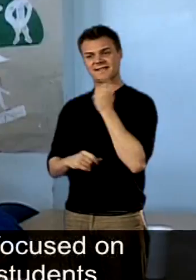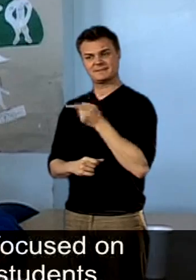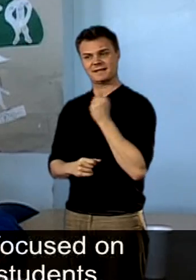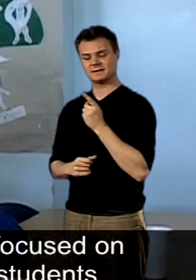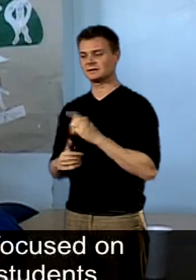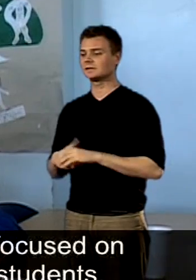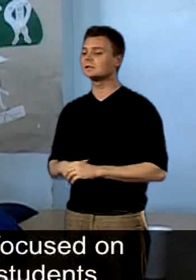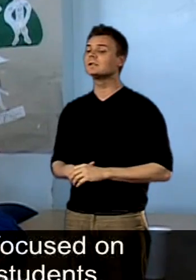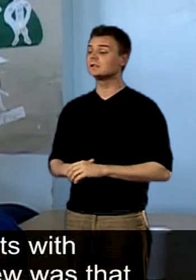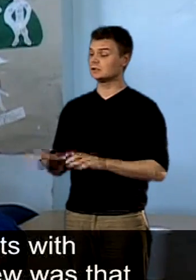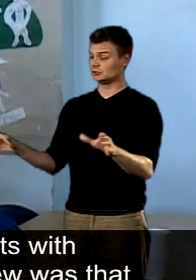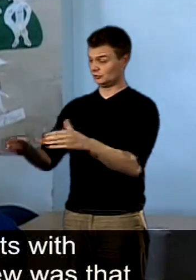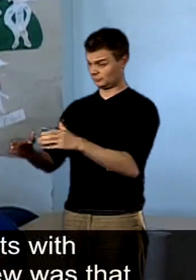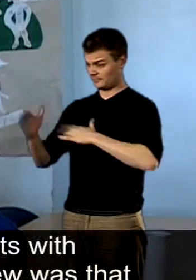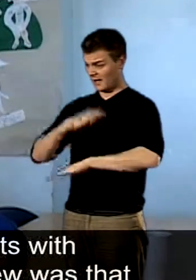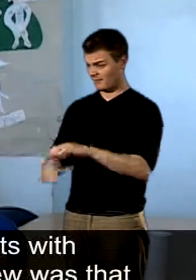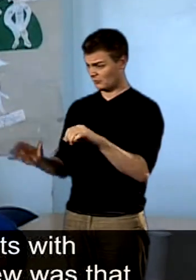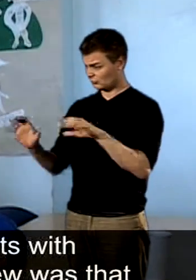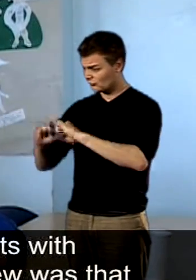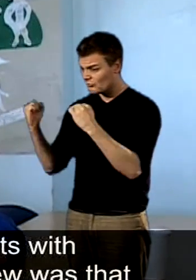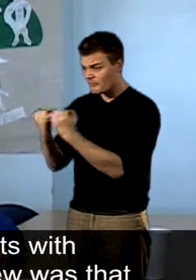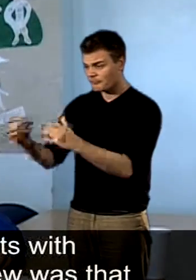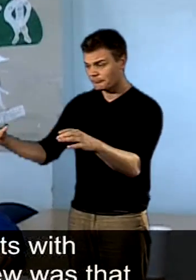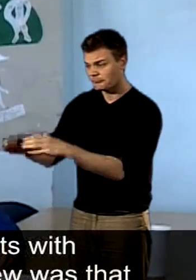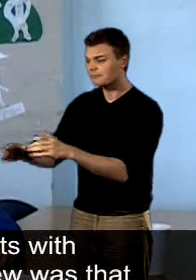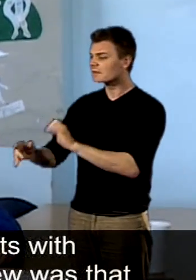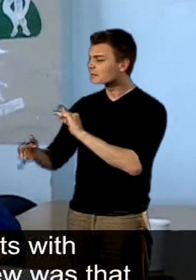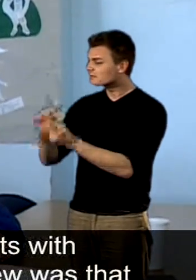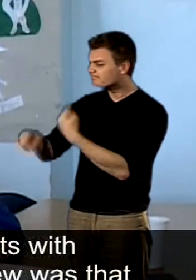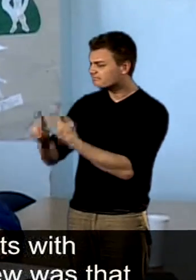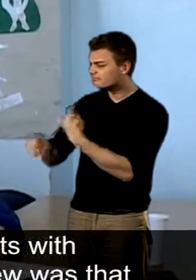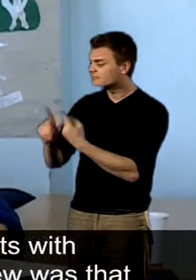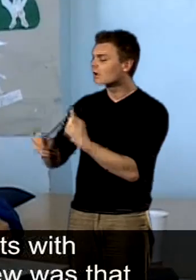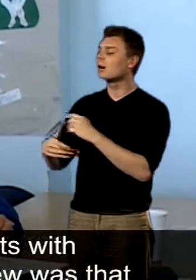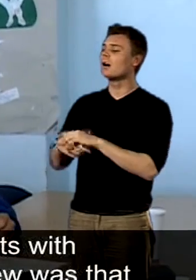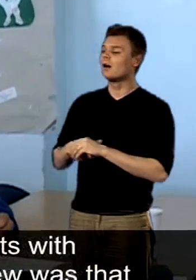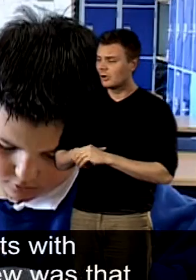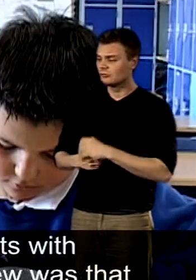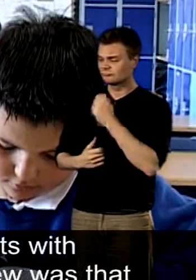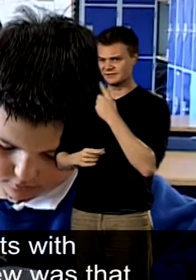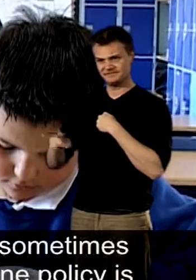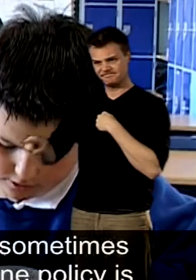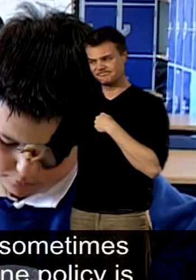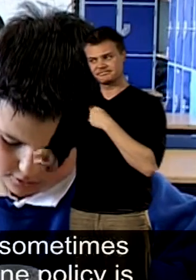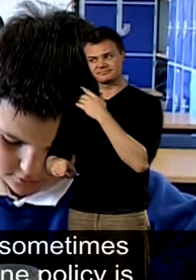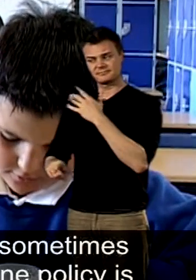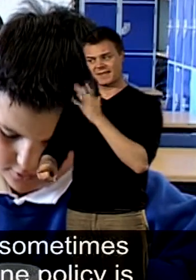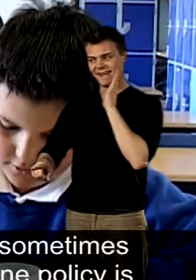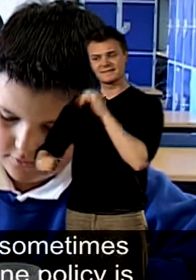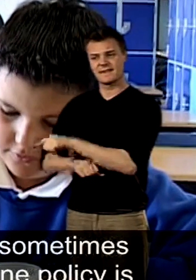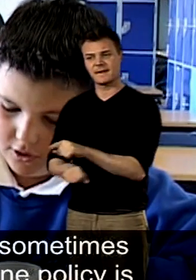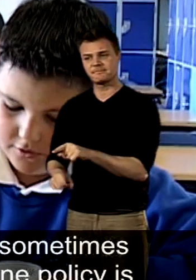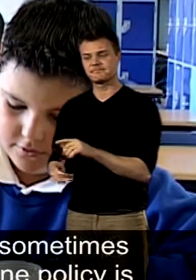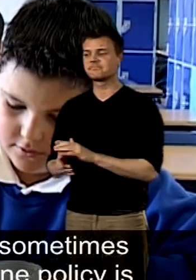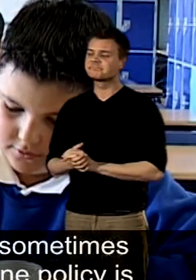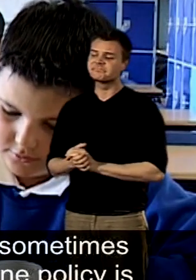to the students. We had a separate group of students with behavioural difficulties, and their view was that they weren't listened to, and I